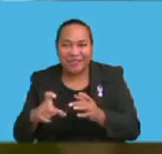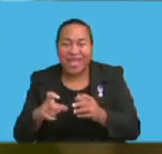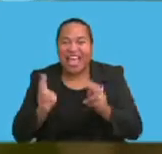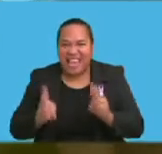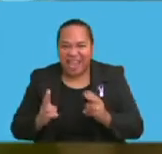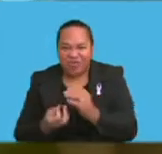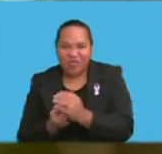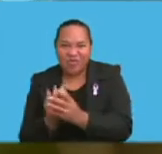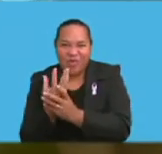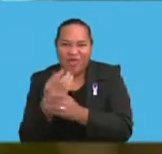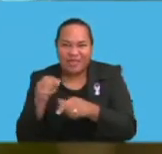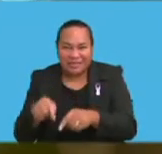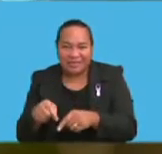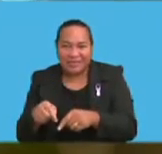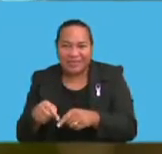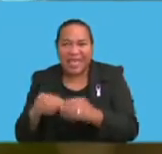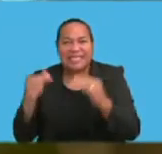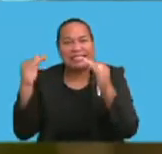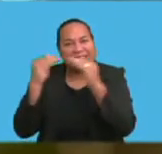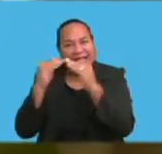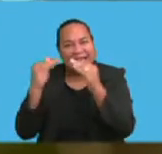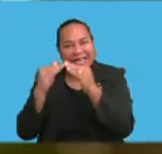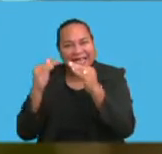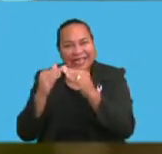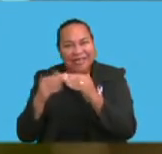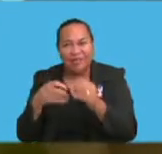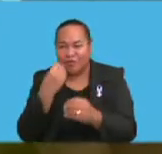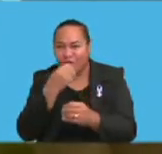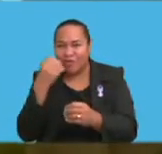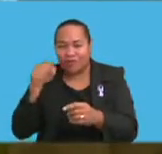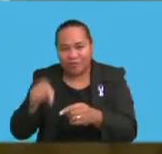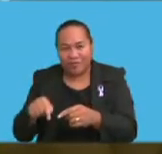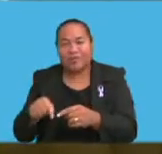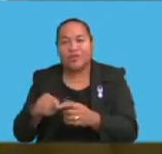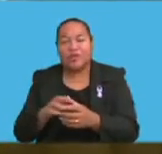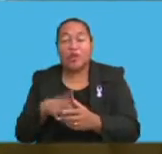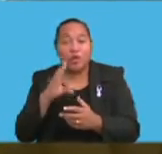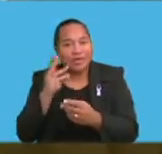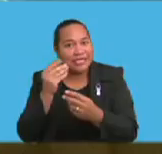will go into Cabinet very soon. Those are some of the